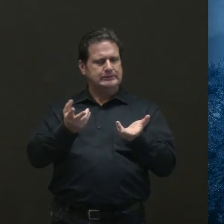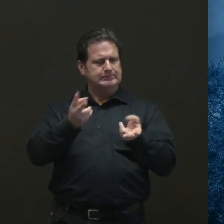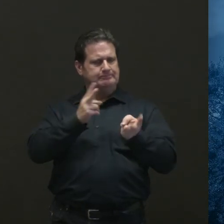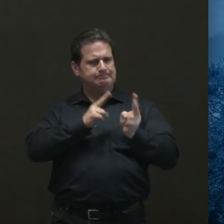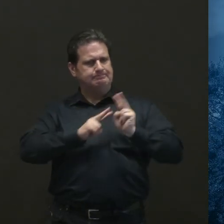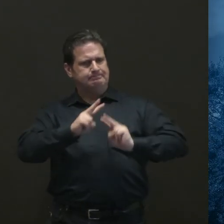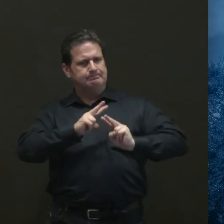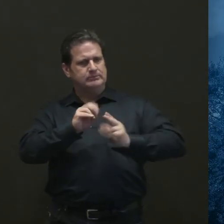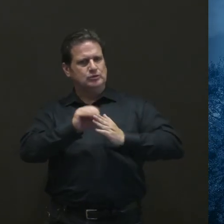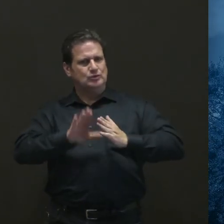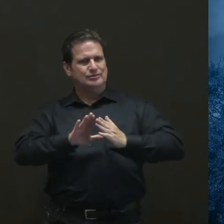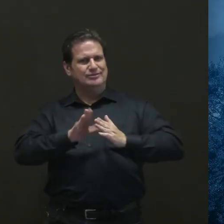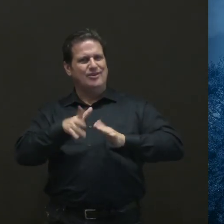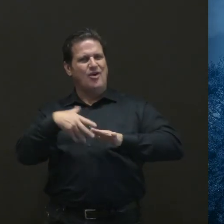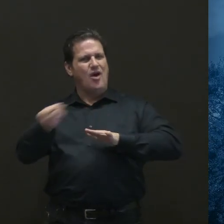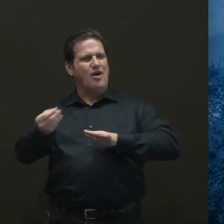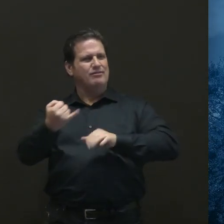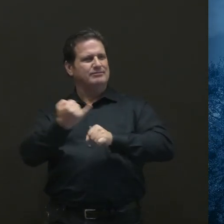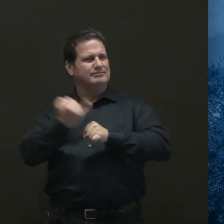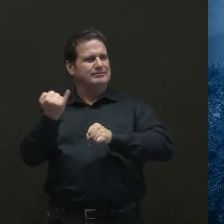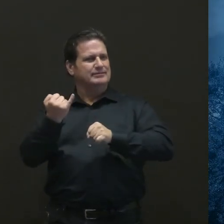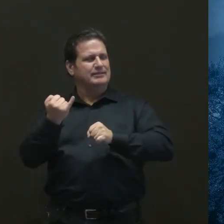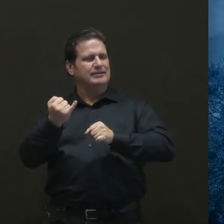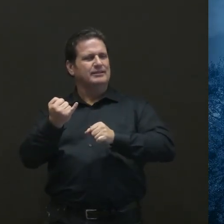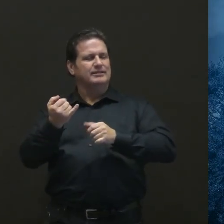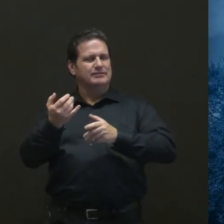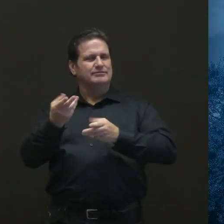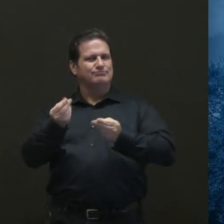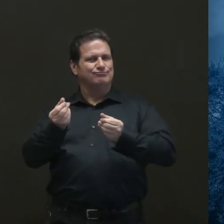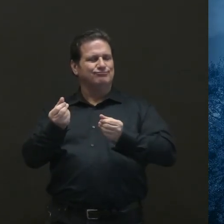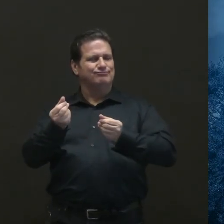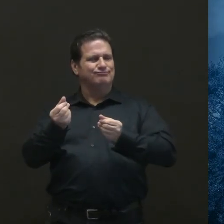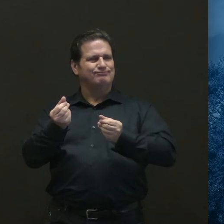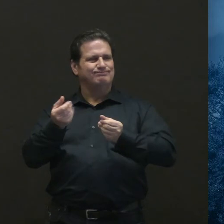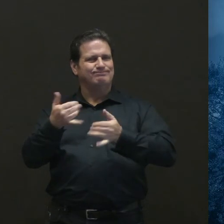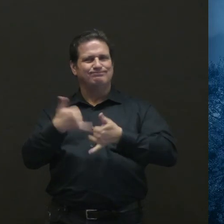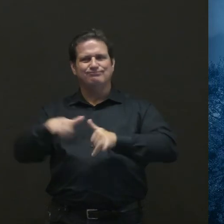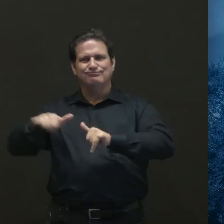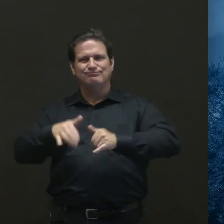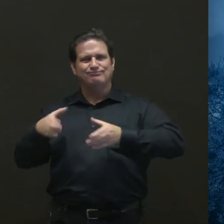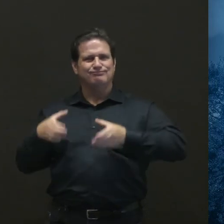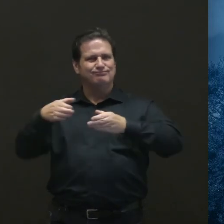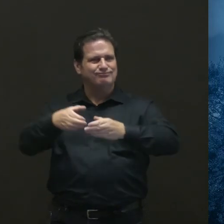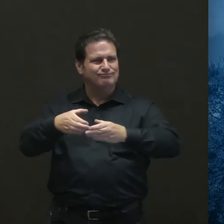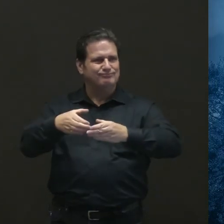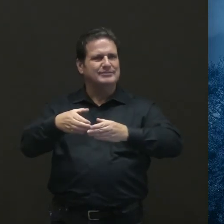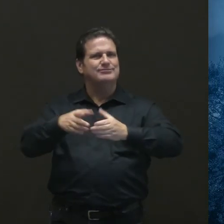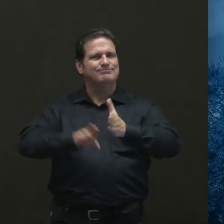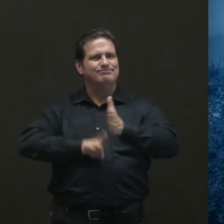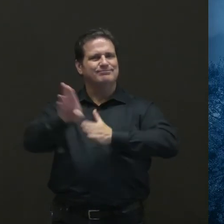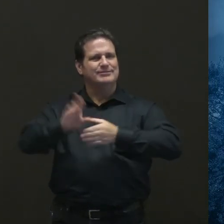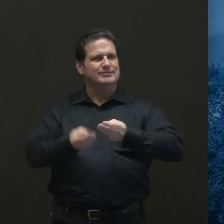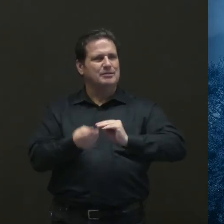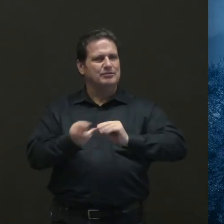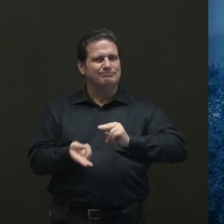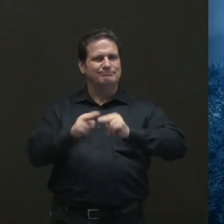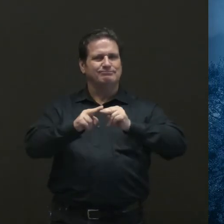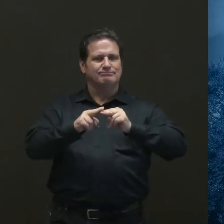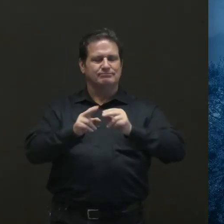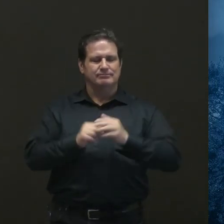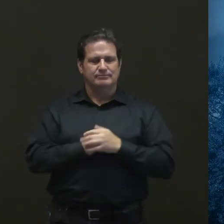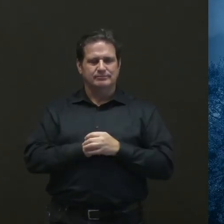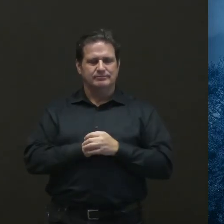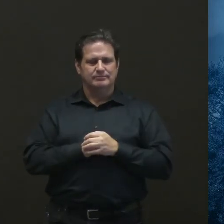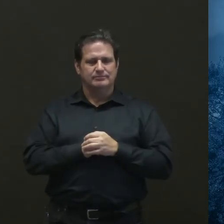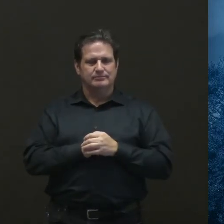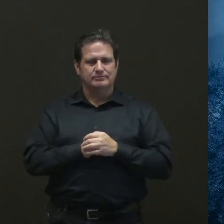observation, it's these off-campus social activities, super spreader events, that's causing the uptick in cases.